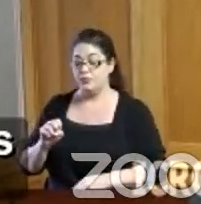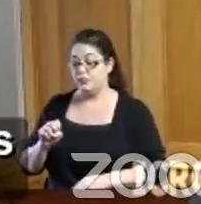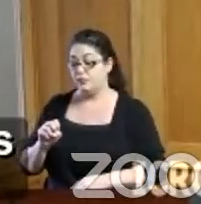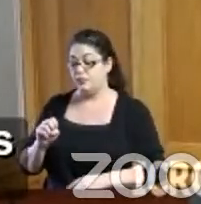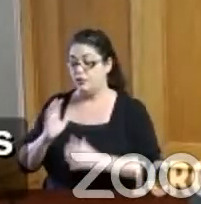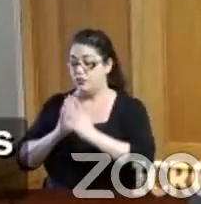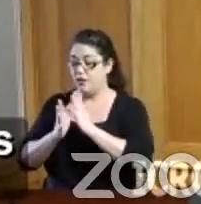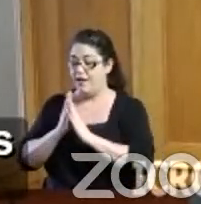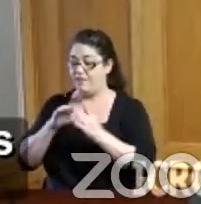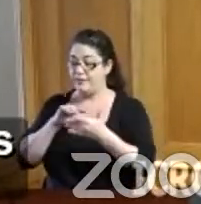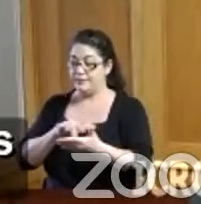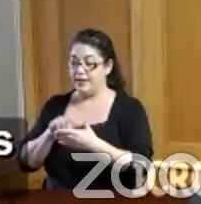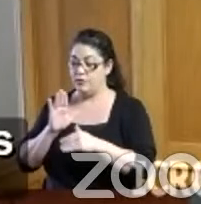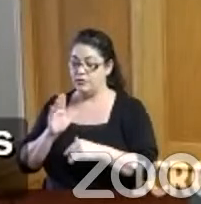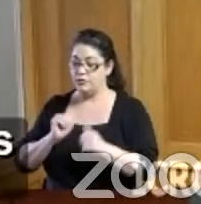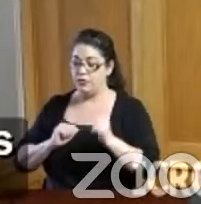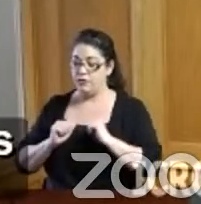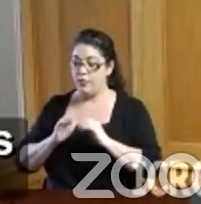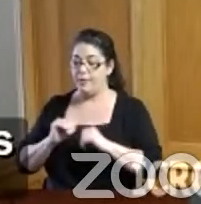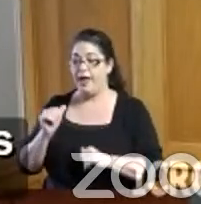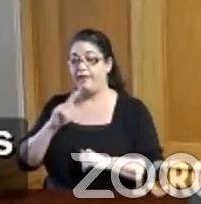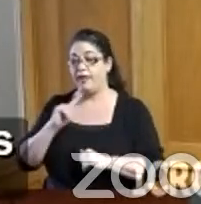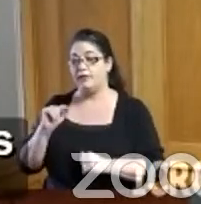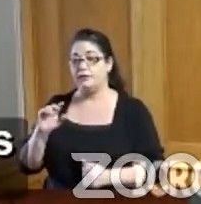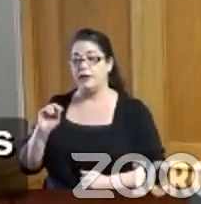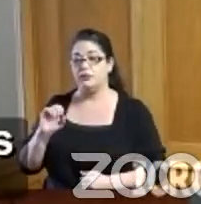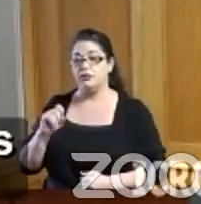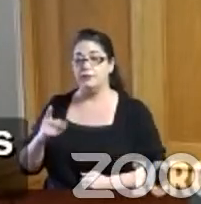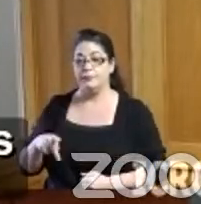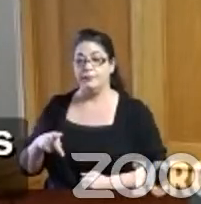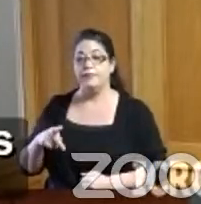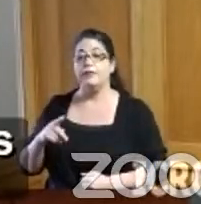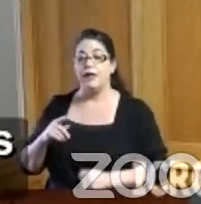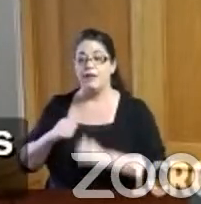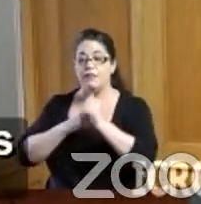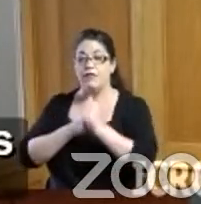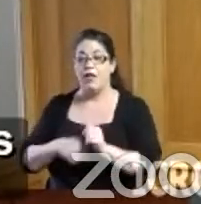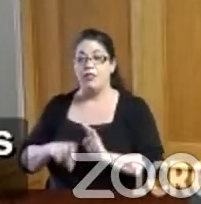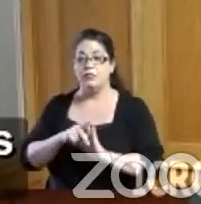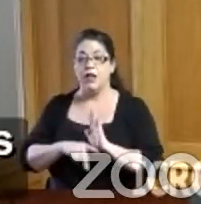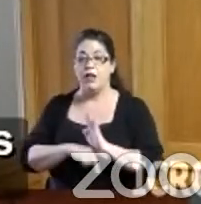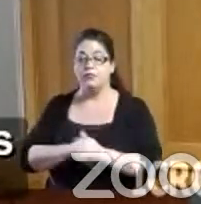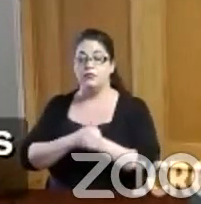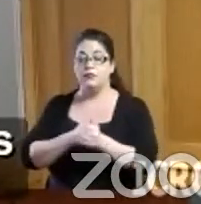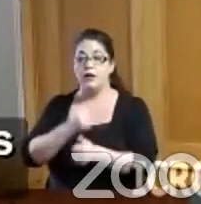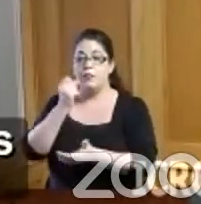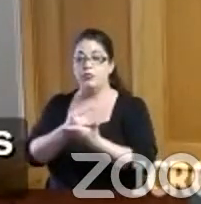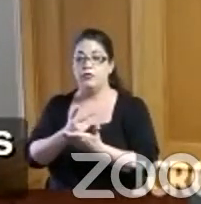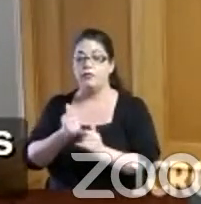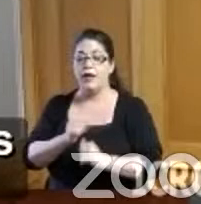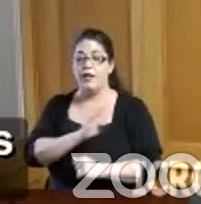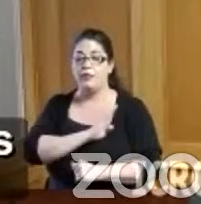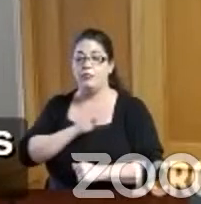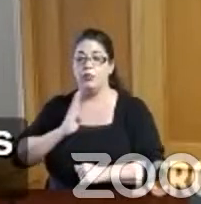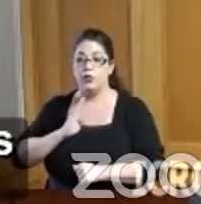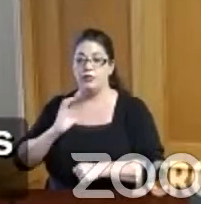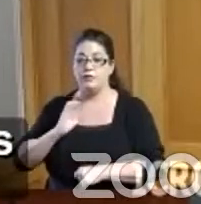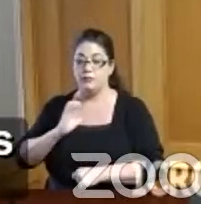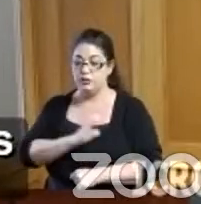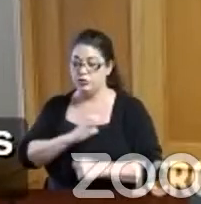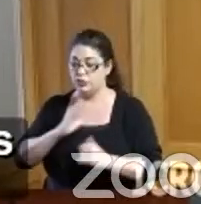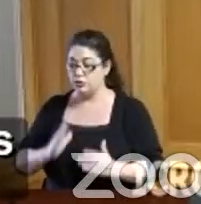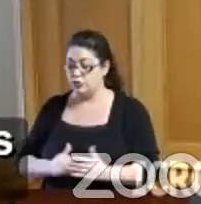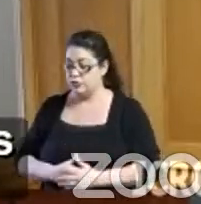study was performed by the township and follows the policy approved by the Board of County Commissioners, and we